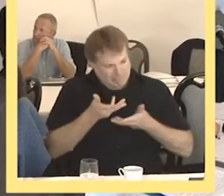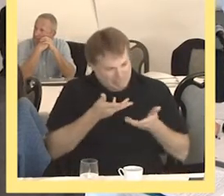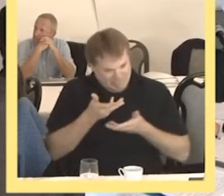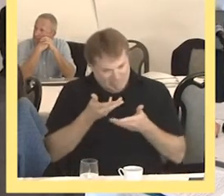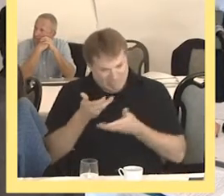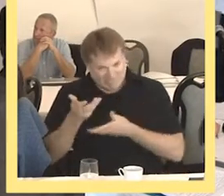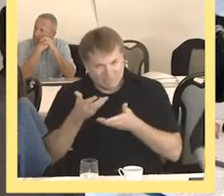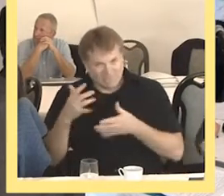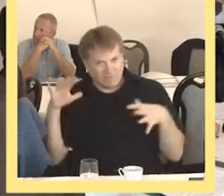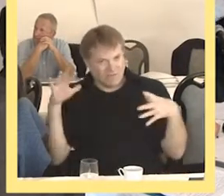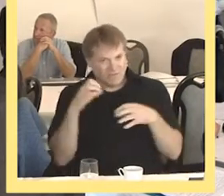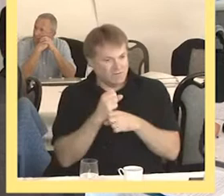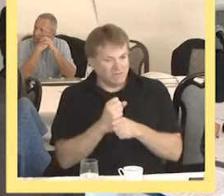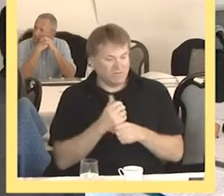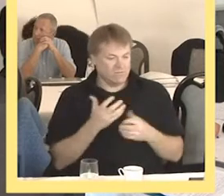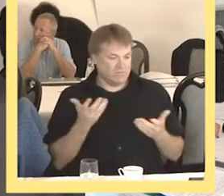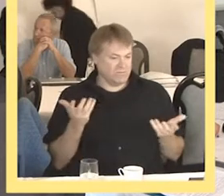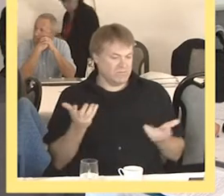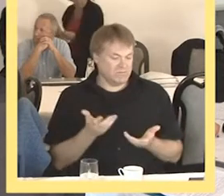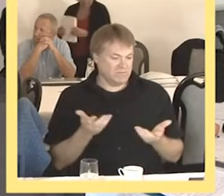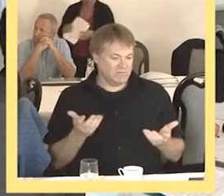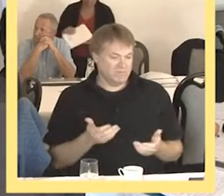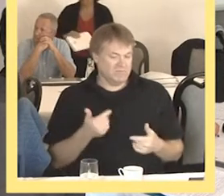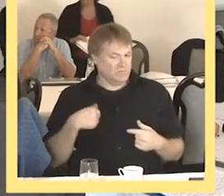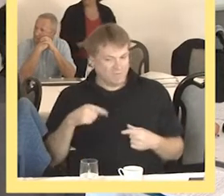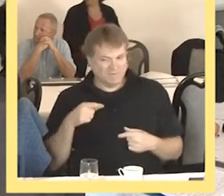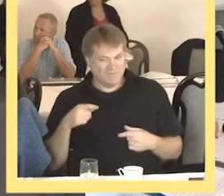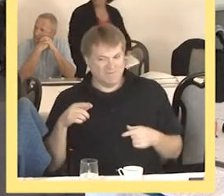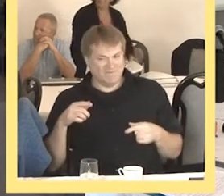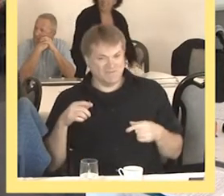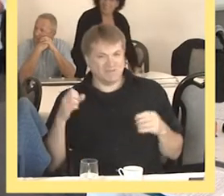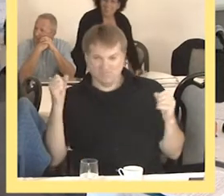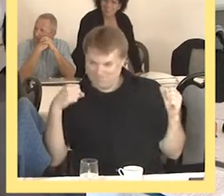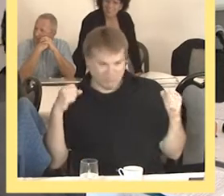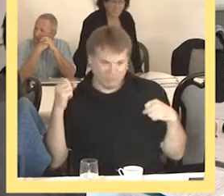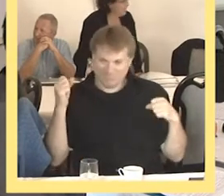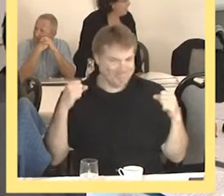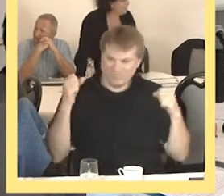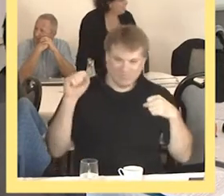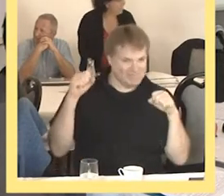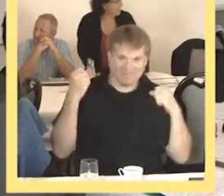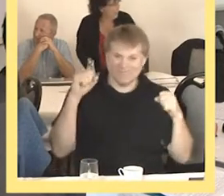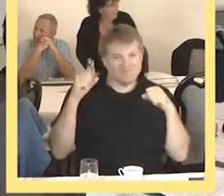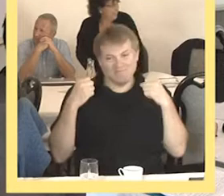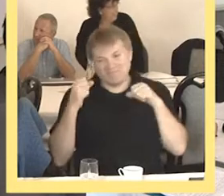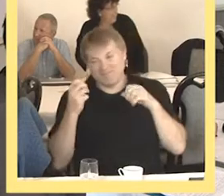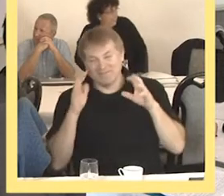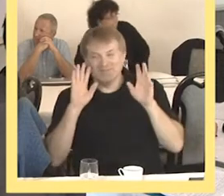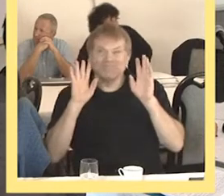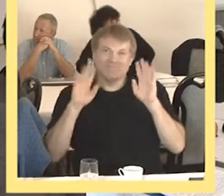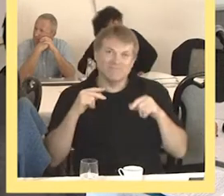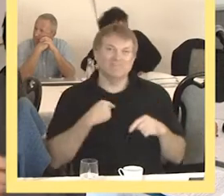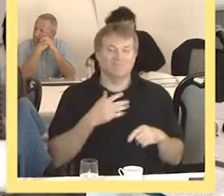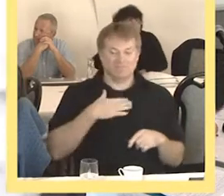the summary, and we don't quite agree, but then we decided that we could also discuss our different points of view